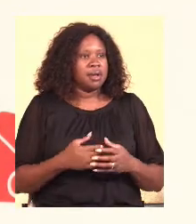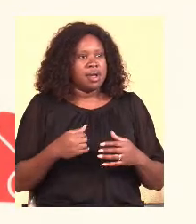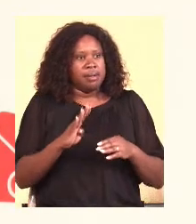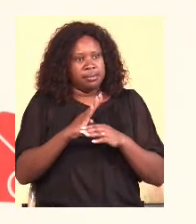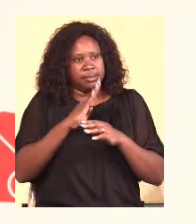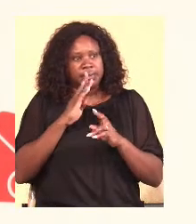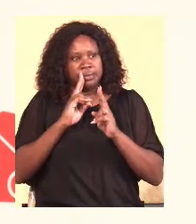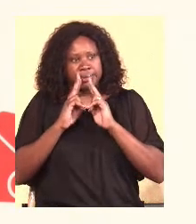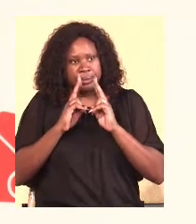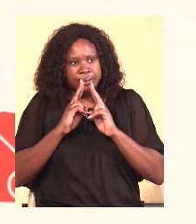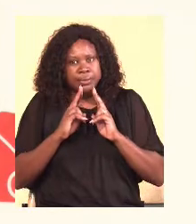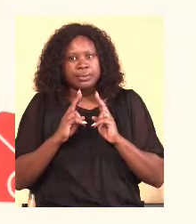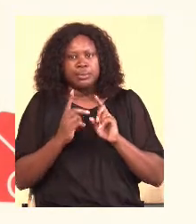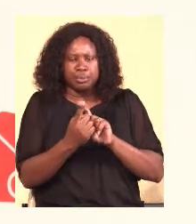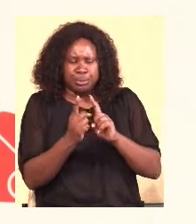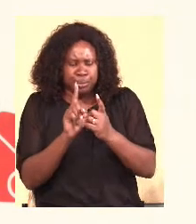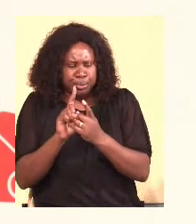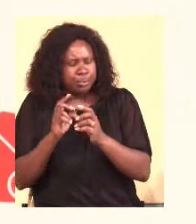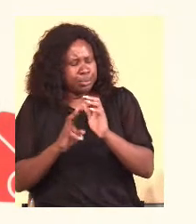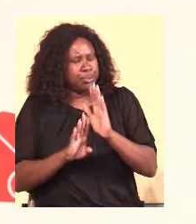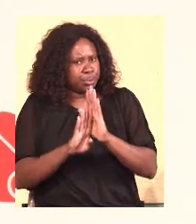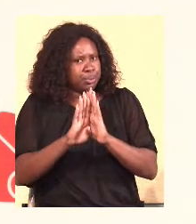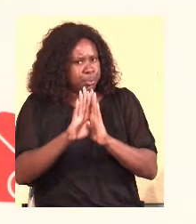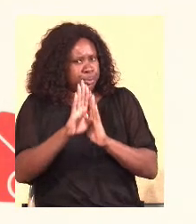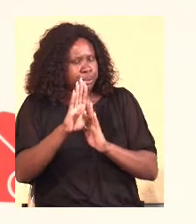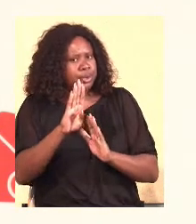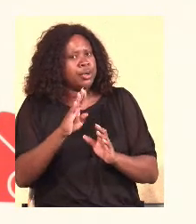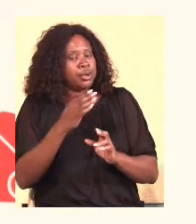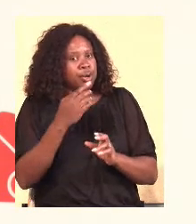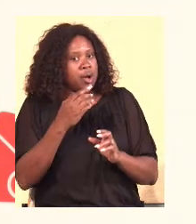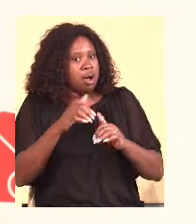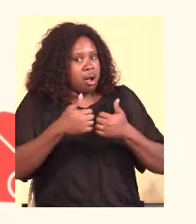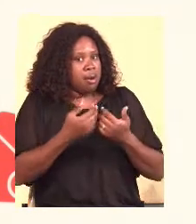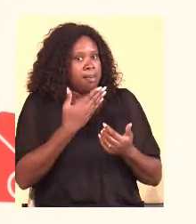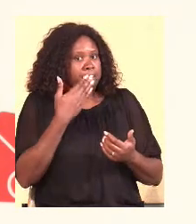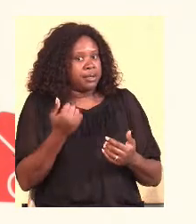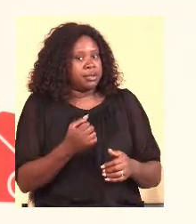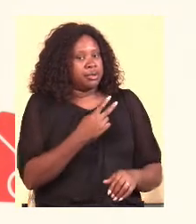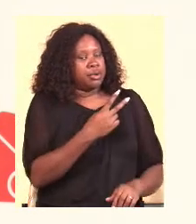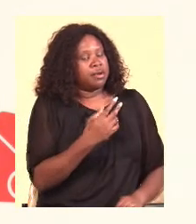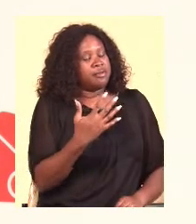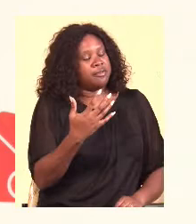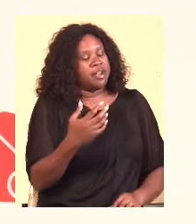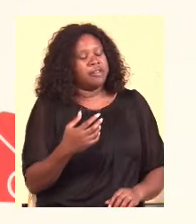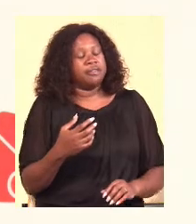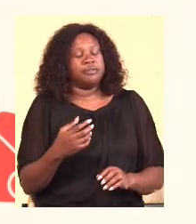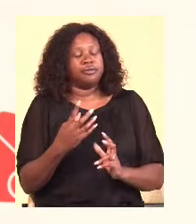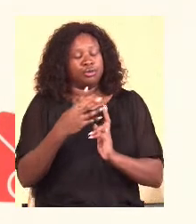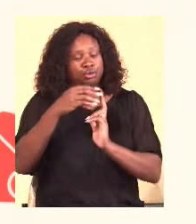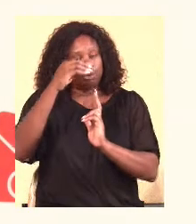consultations are at an advanced stage to see how best the 25%